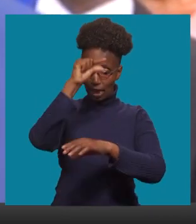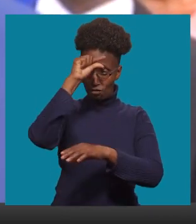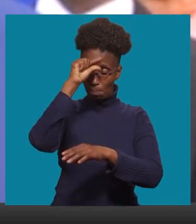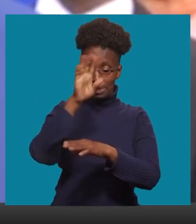shillings